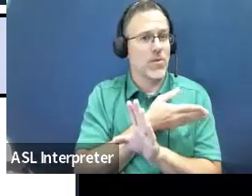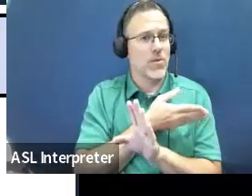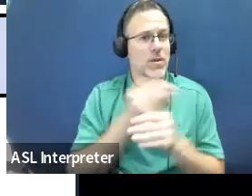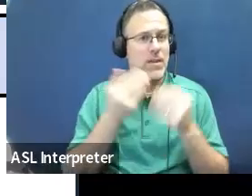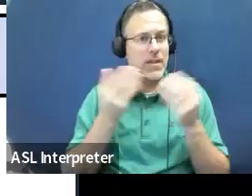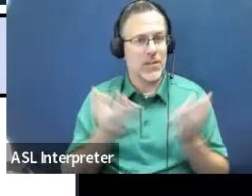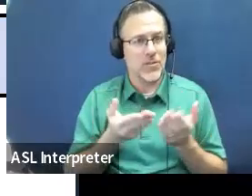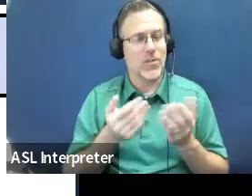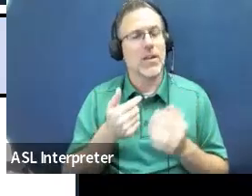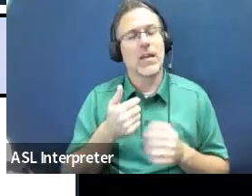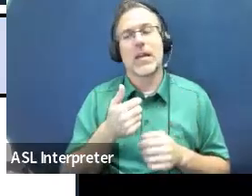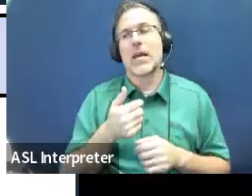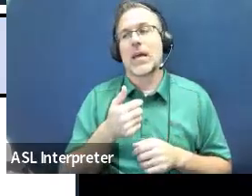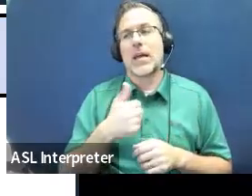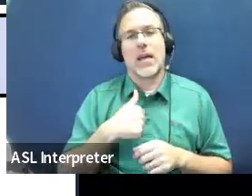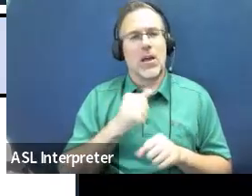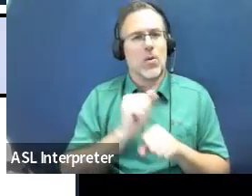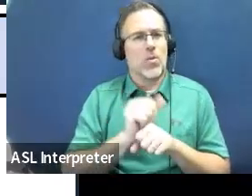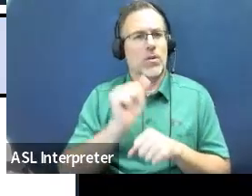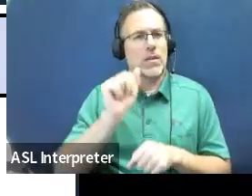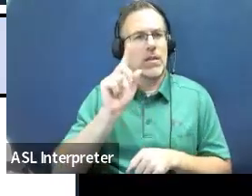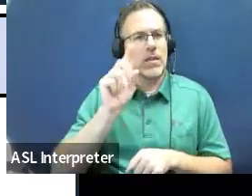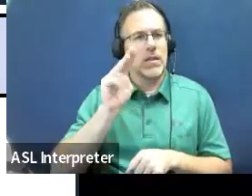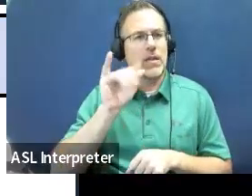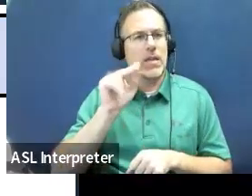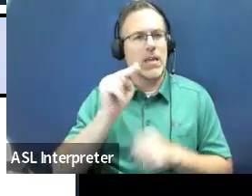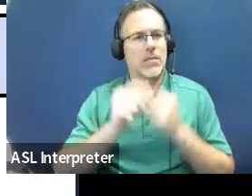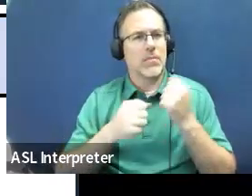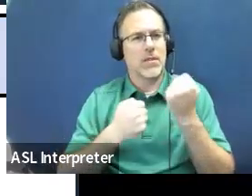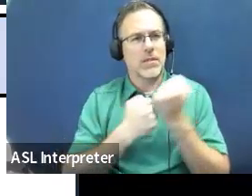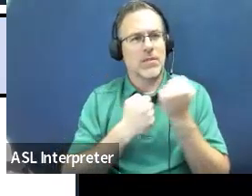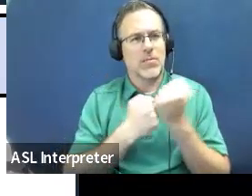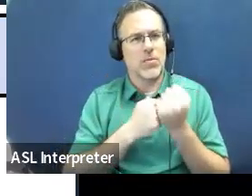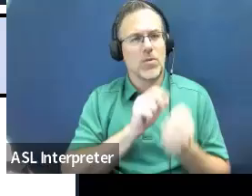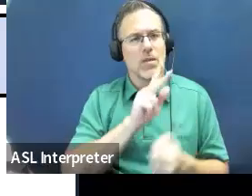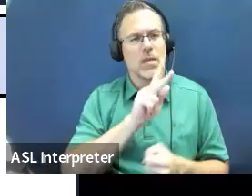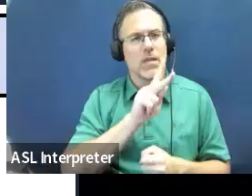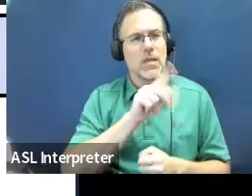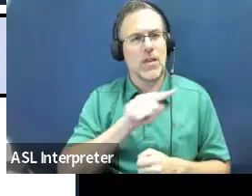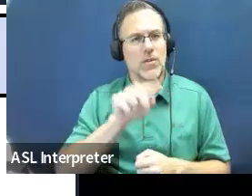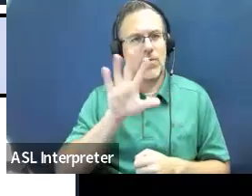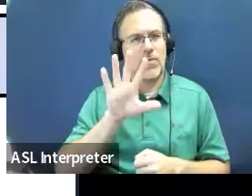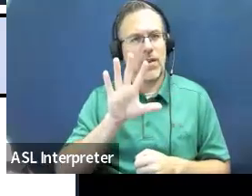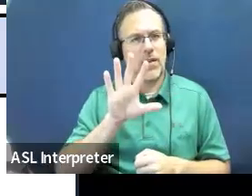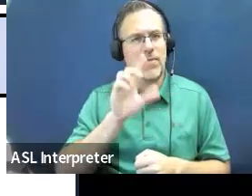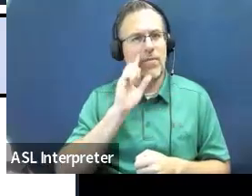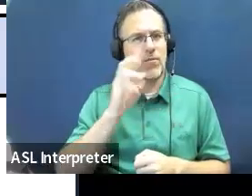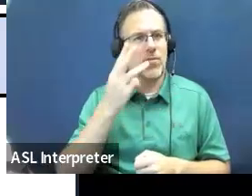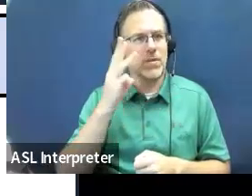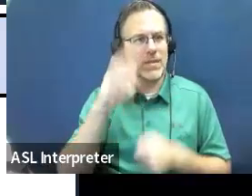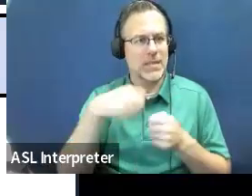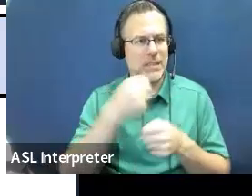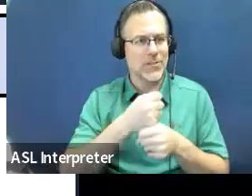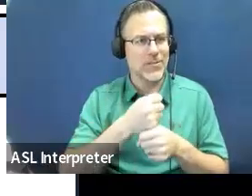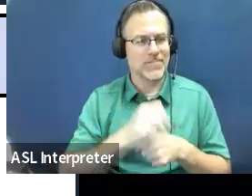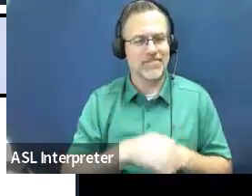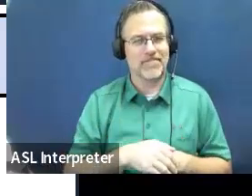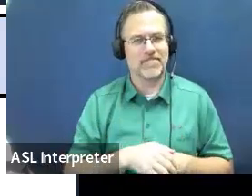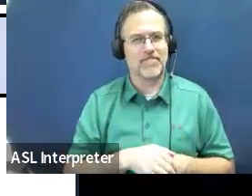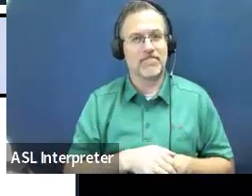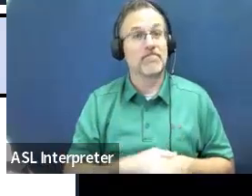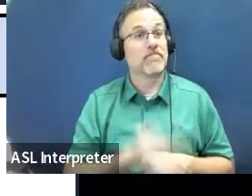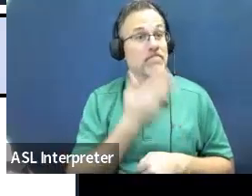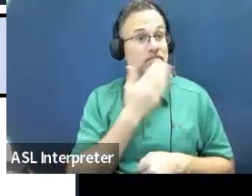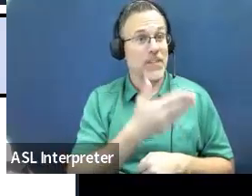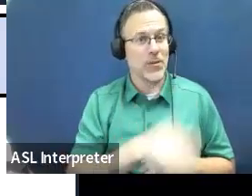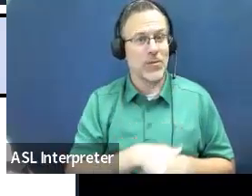arriving here, I was admin support at a K-5 elementary school for 16 years. Awesome. Thank you.